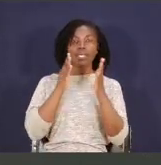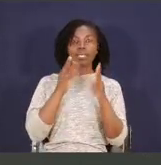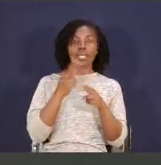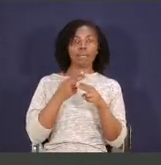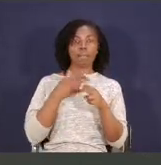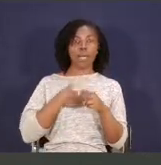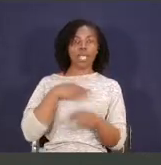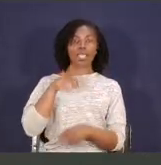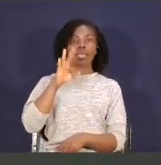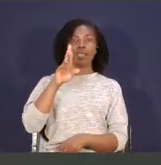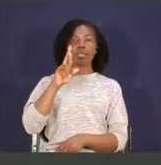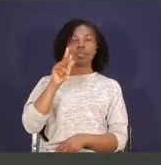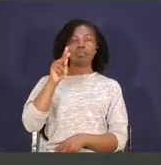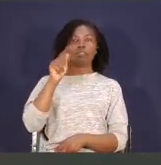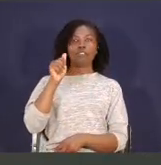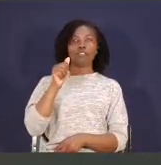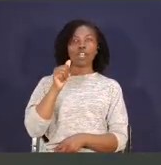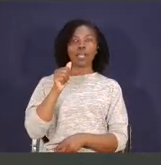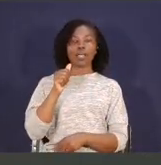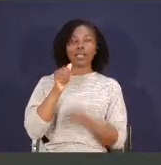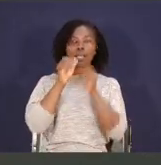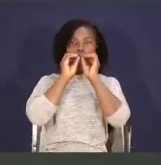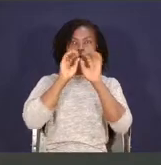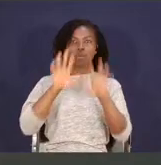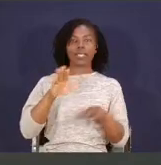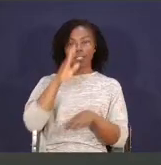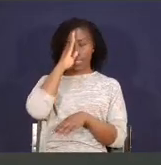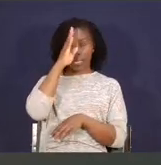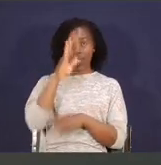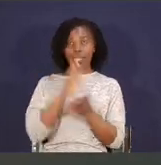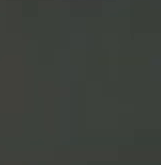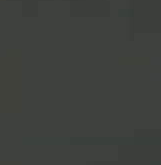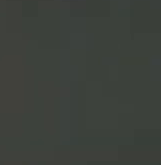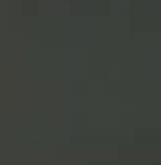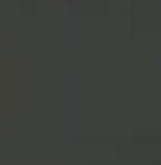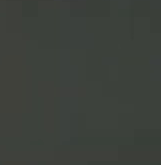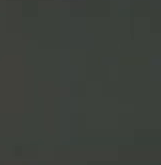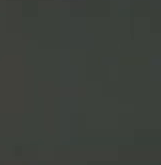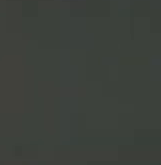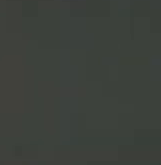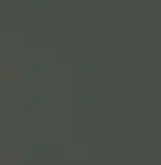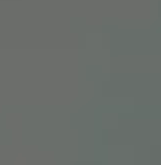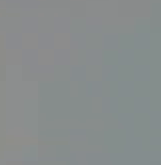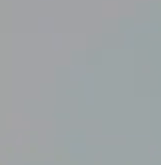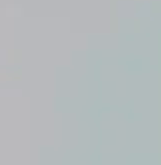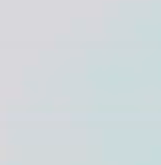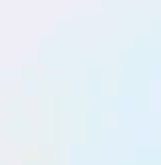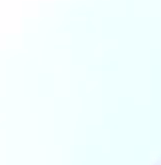Furo Washira, wishing you a blessed Sunday and a blessed week ahead. Shalom.